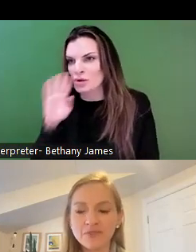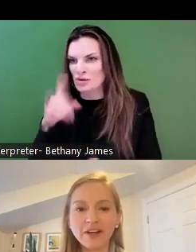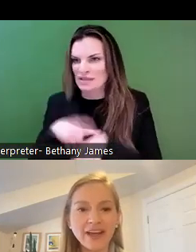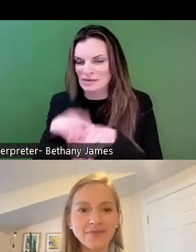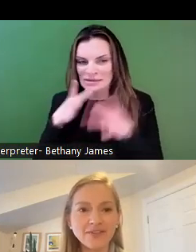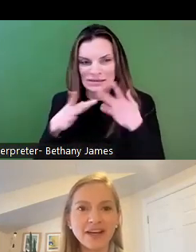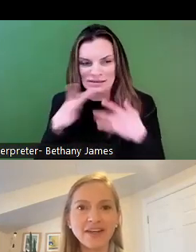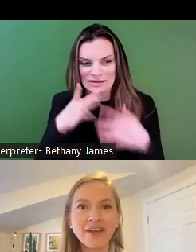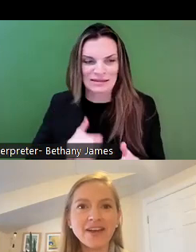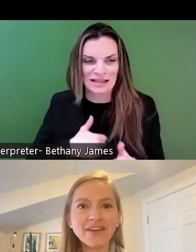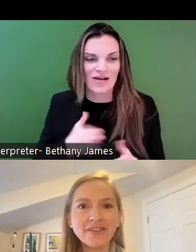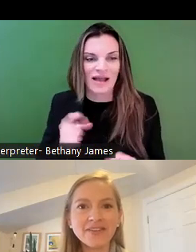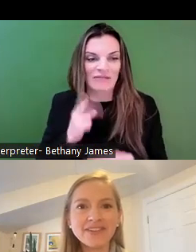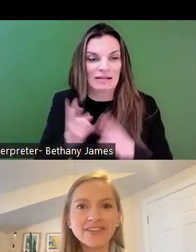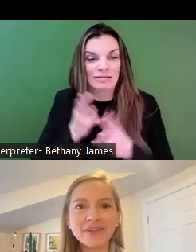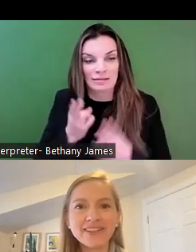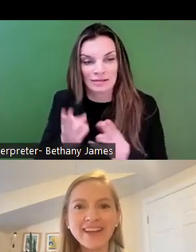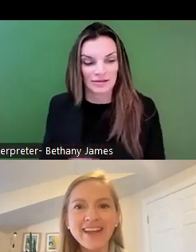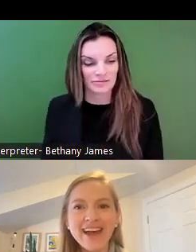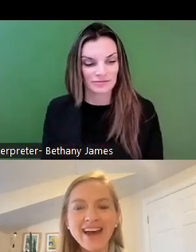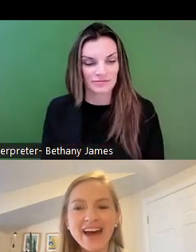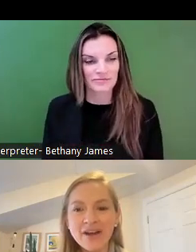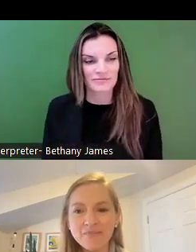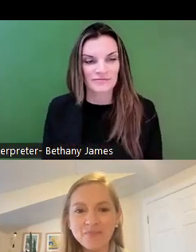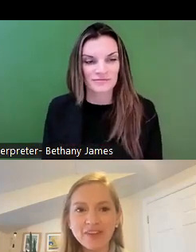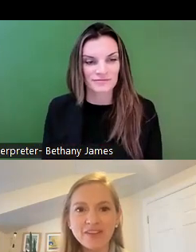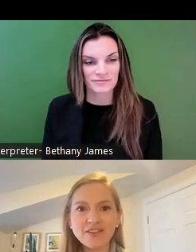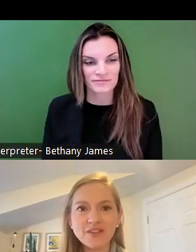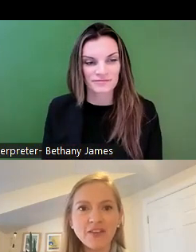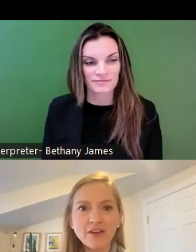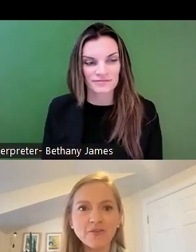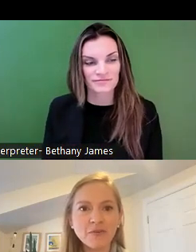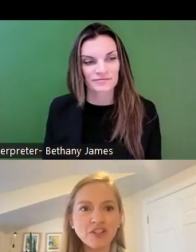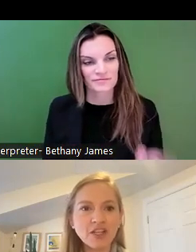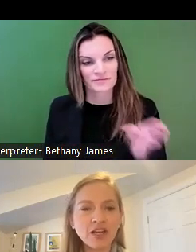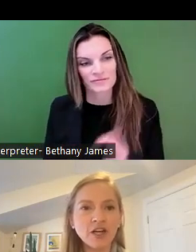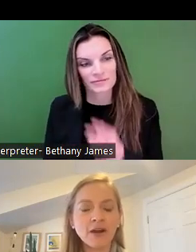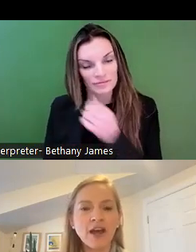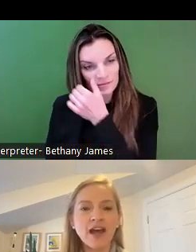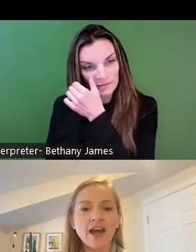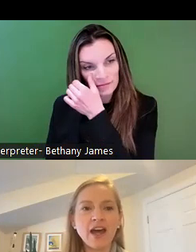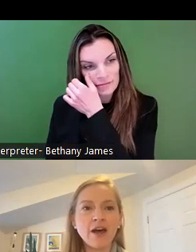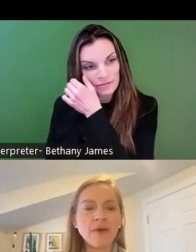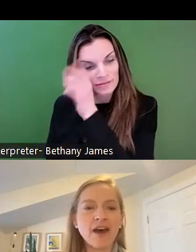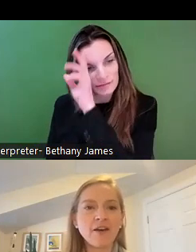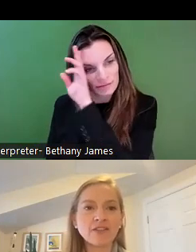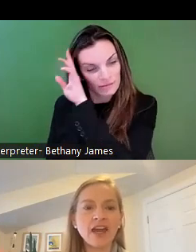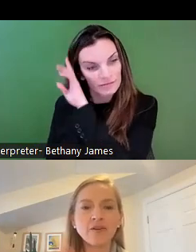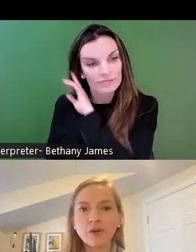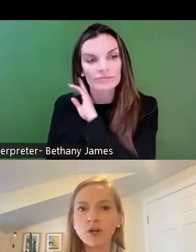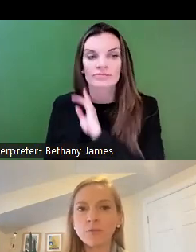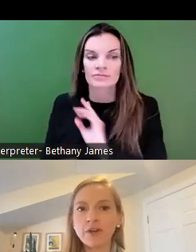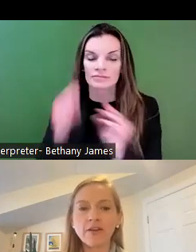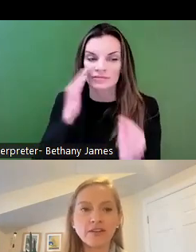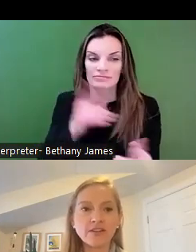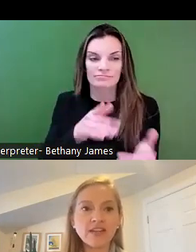I'm sorry to have to kind of go through this quickly. There's some other information here about how